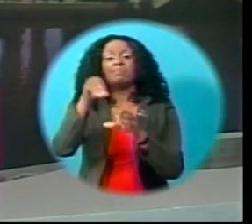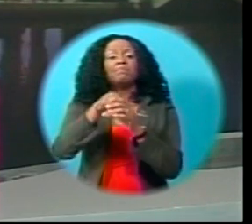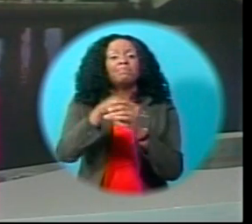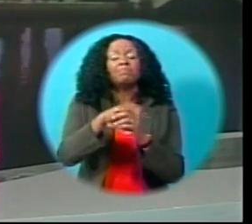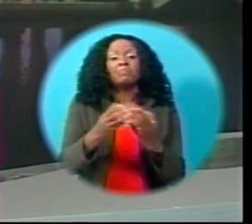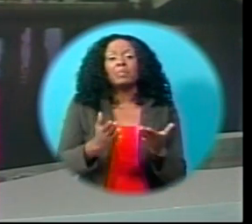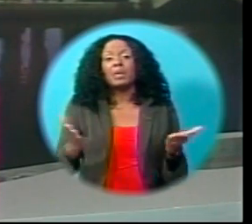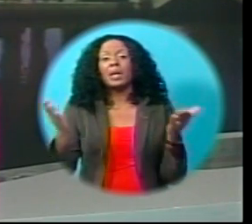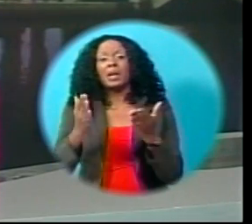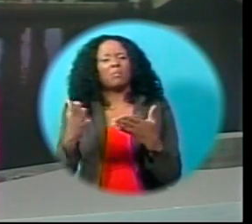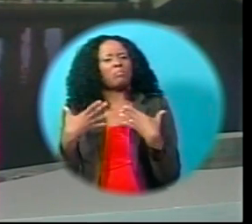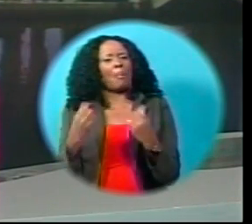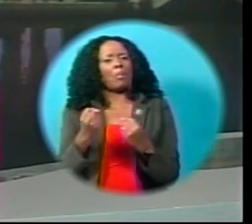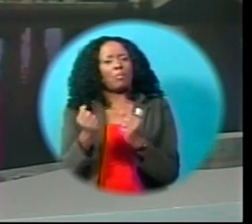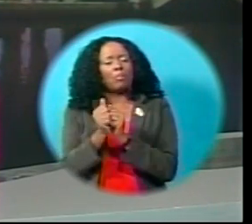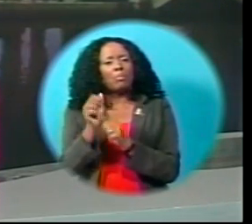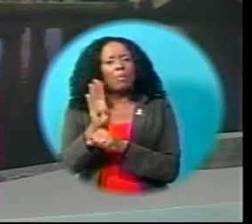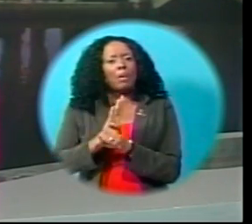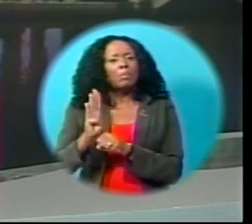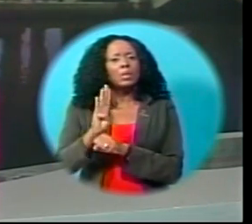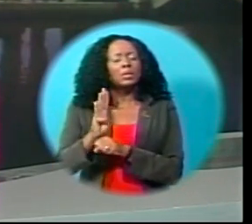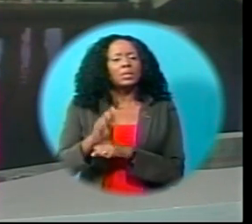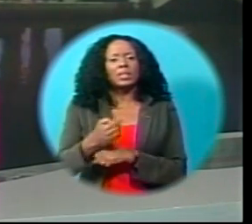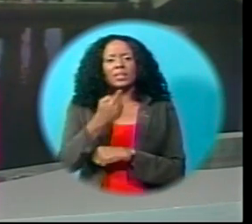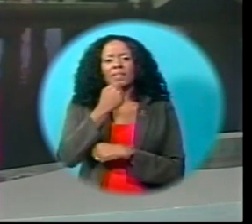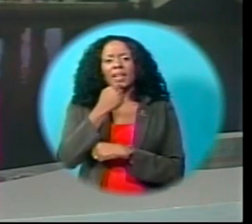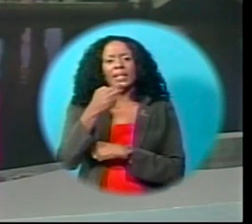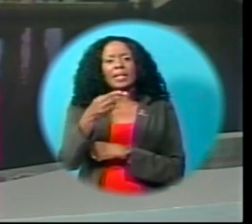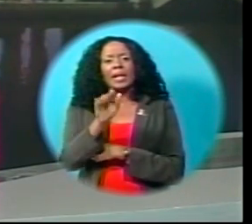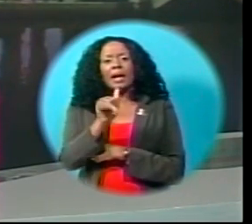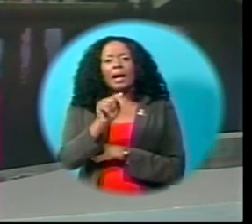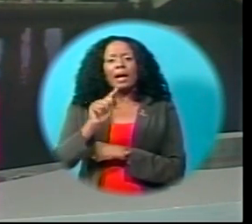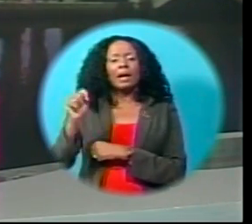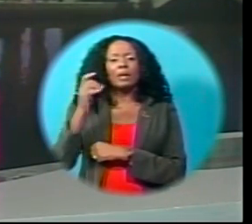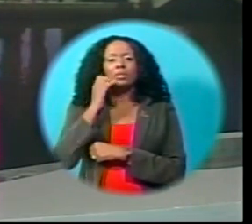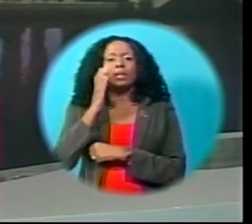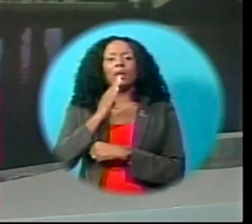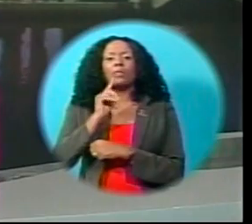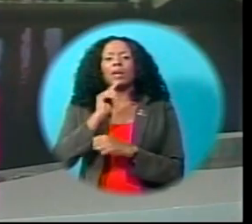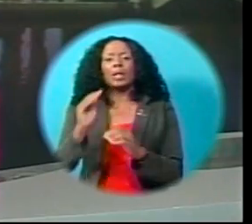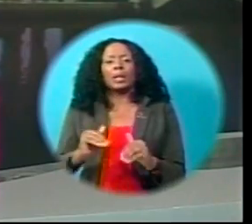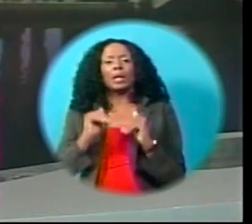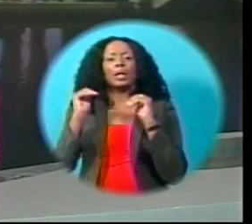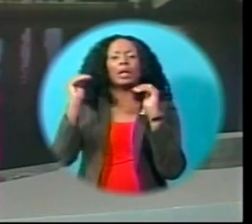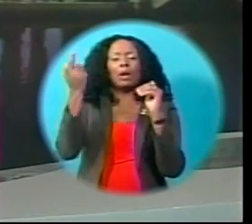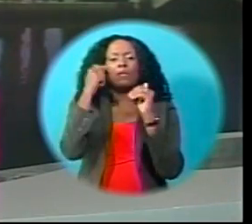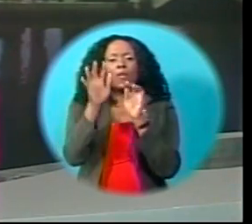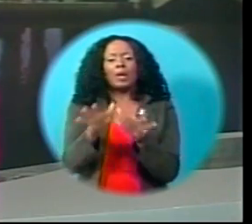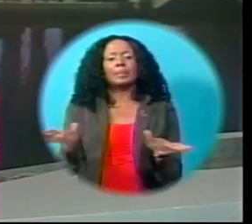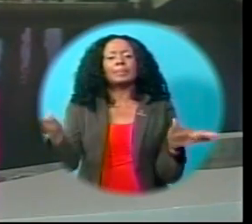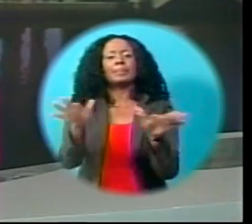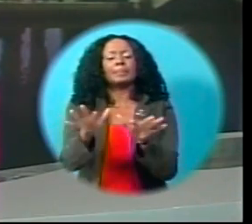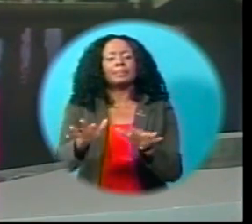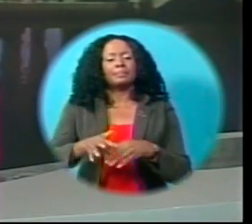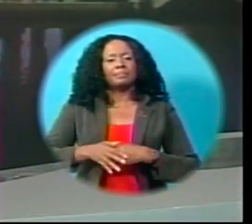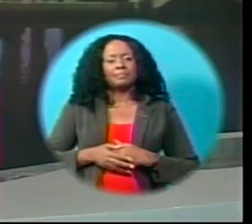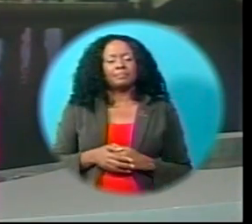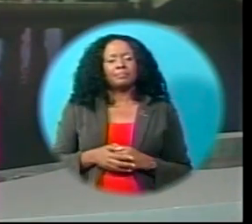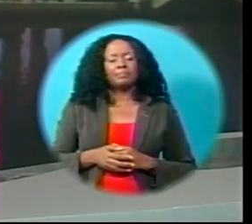Barbados is high. He adds that the presence of the Hyatt should be a boost to the Carlisle Bay area where it will be